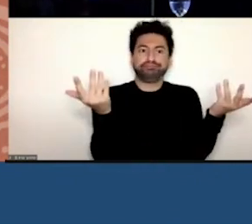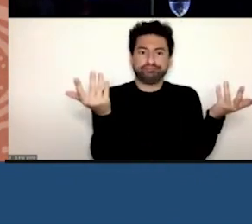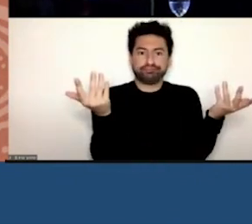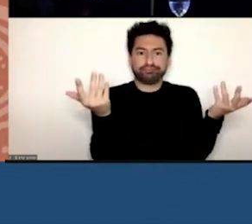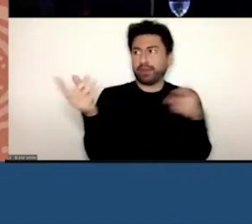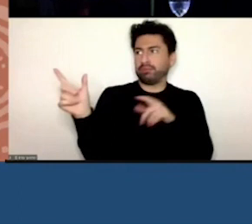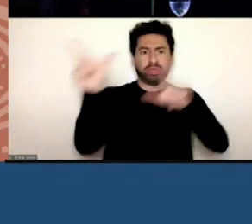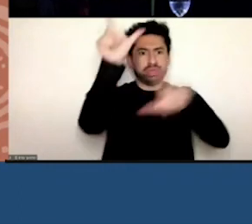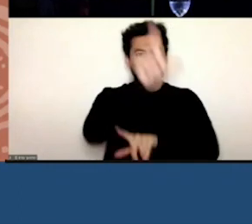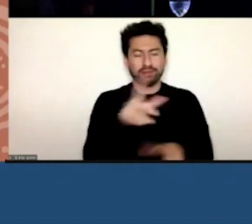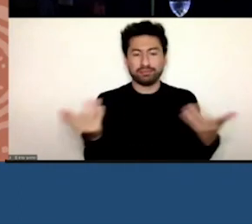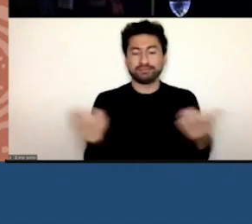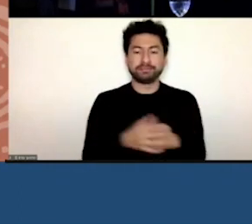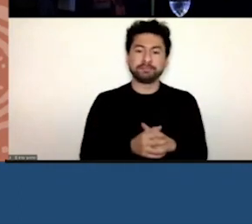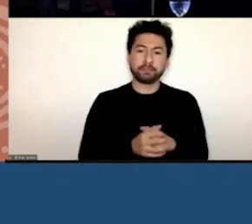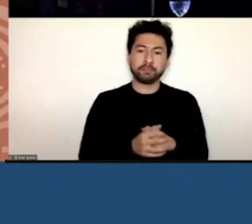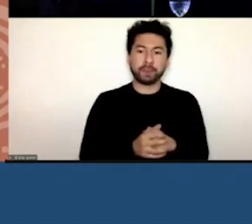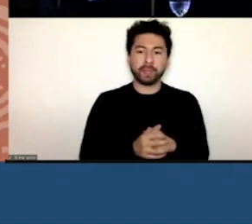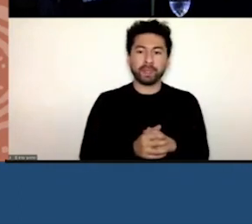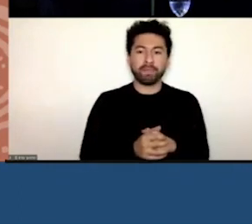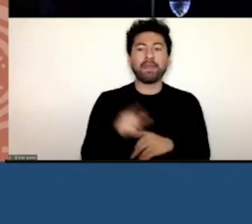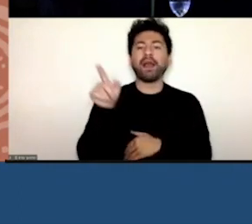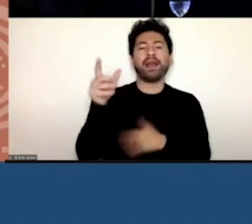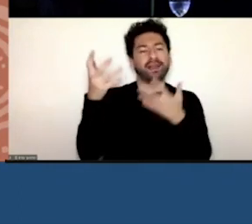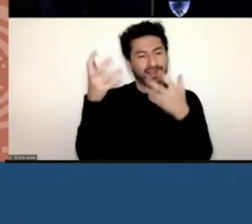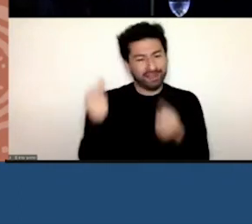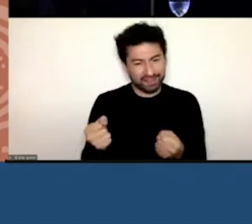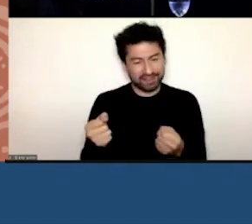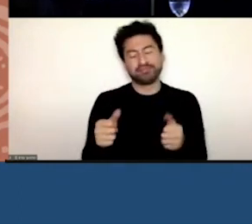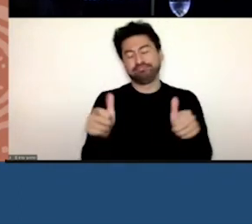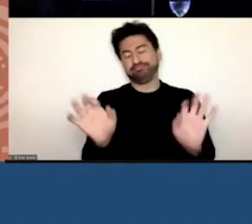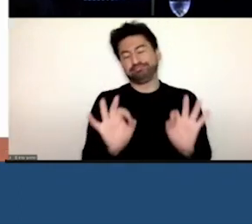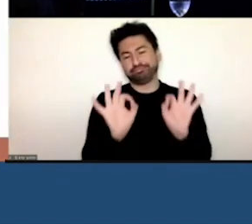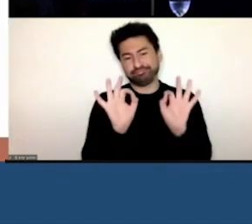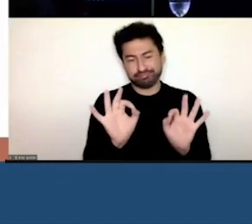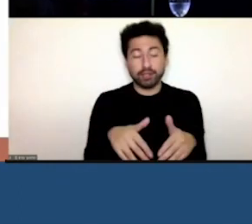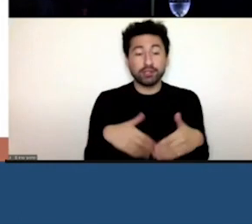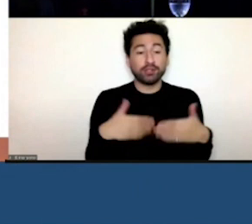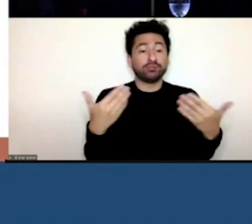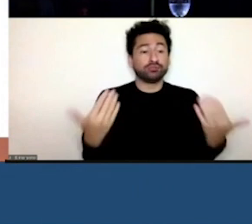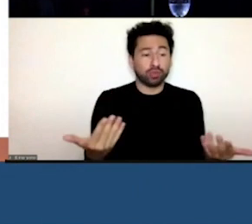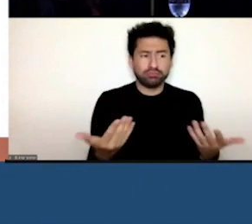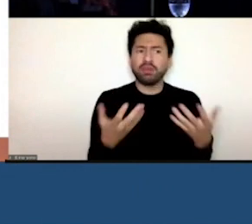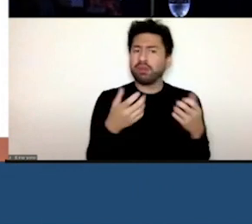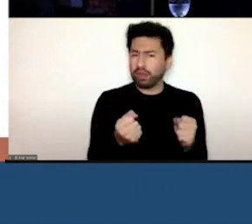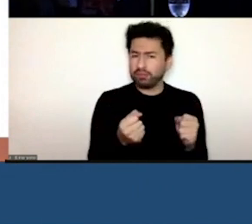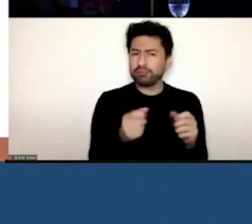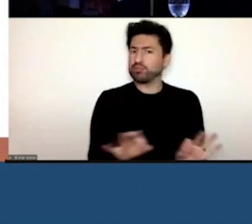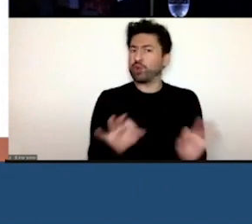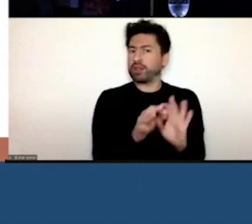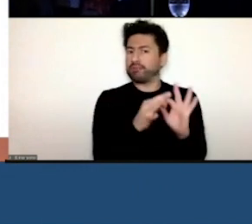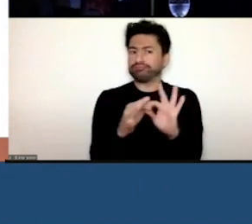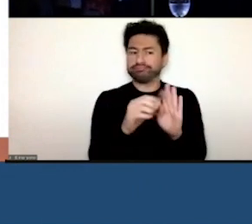is not changing. Oh yes, okay. So all right, here we have it. Here we have it. So, what are the messages, the central messages in